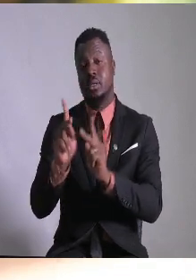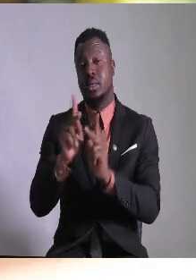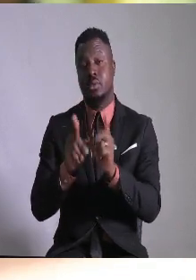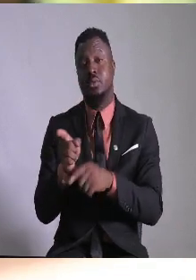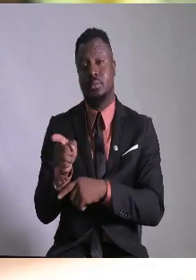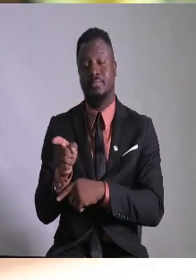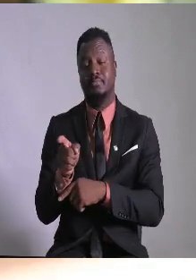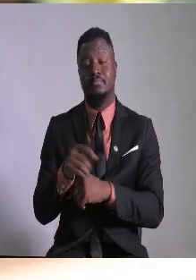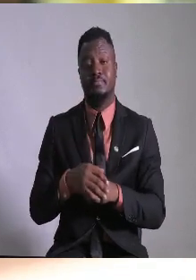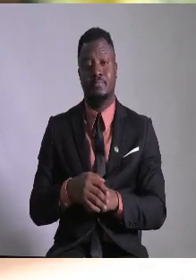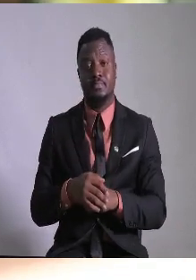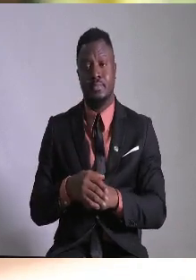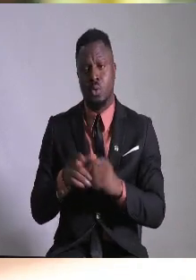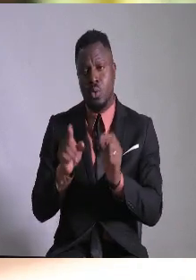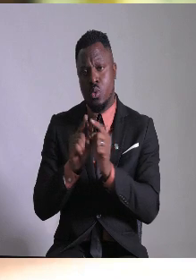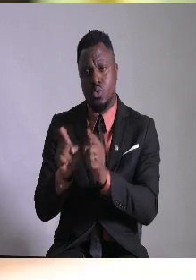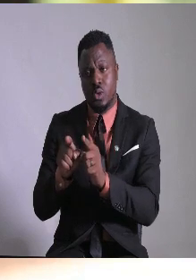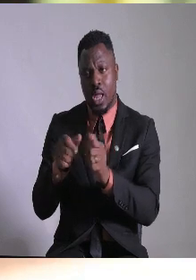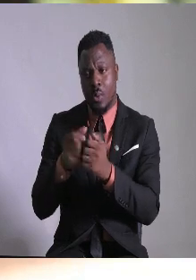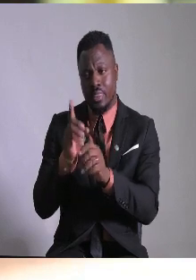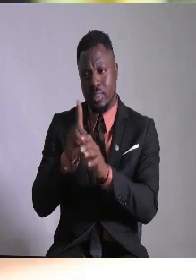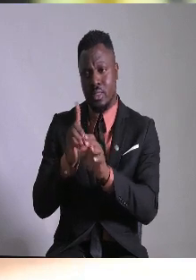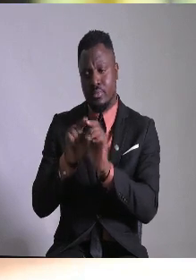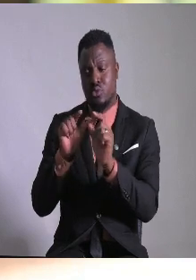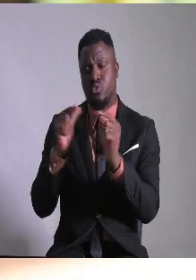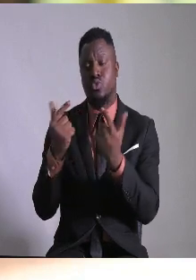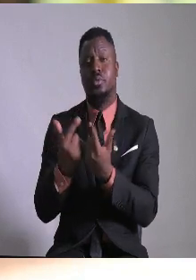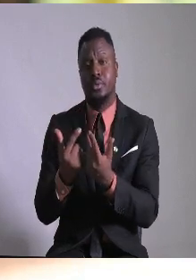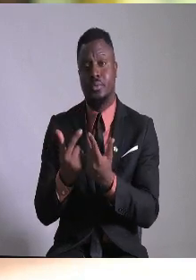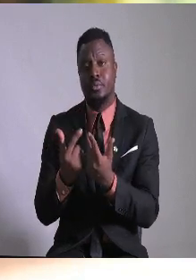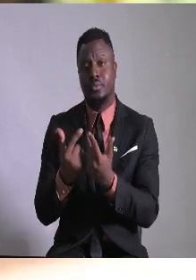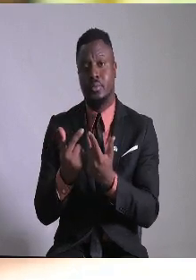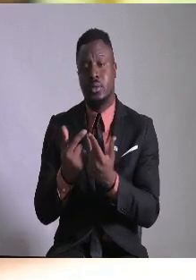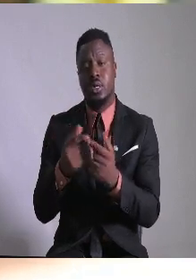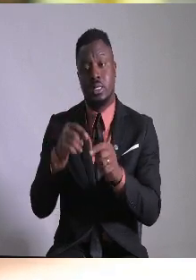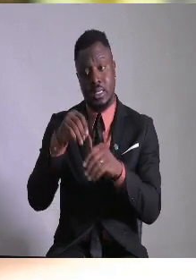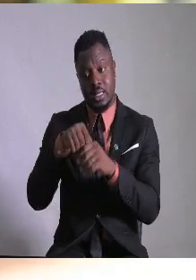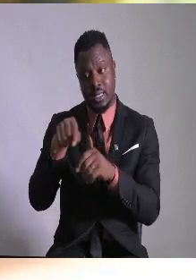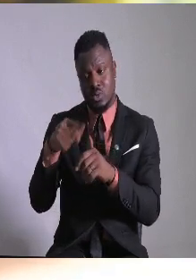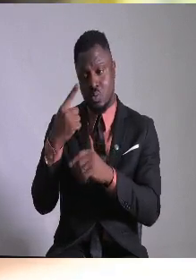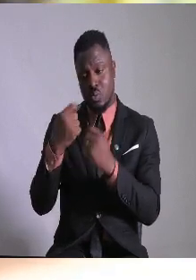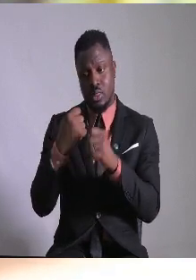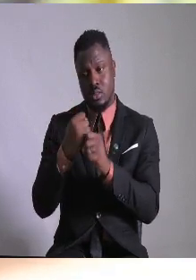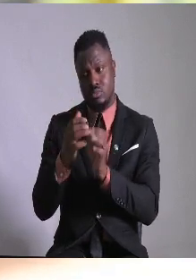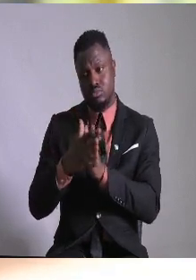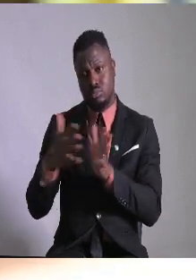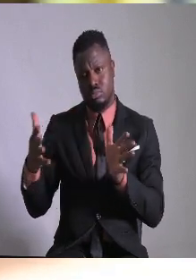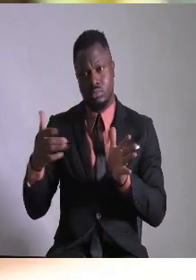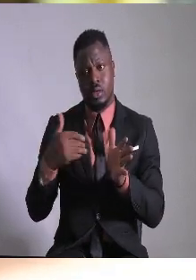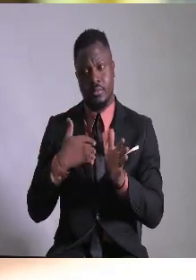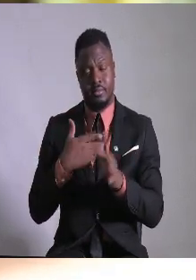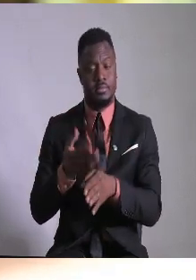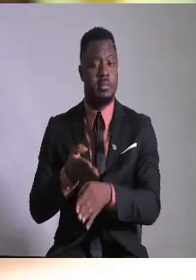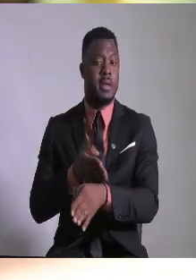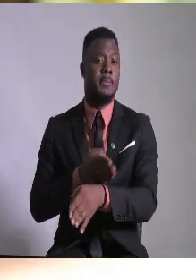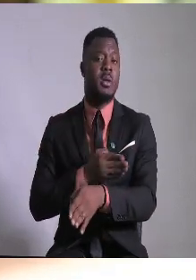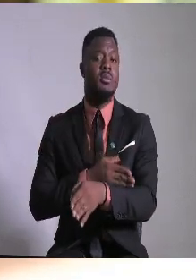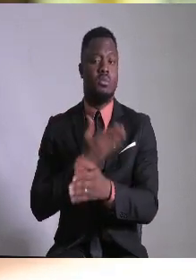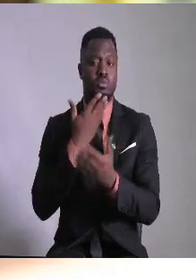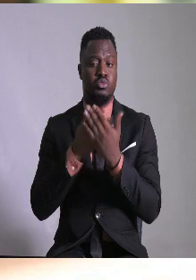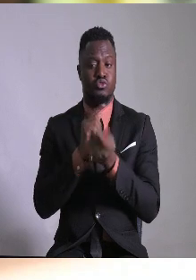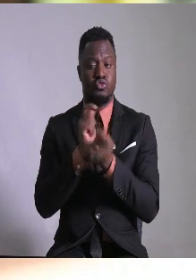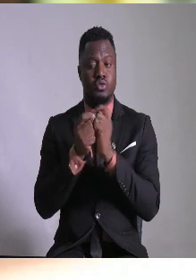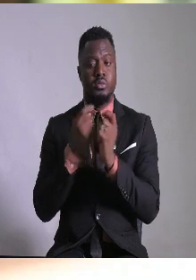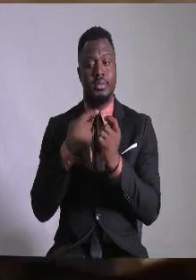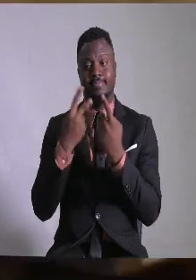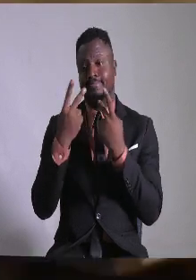with the visually impaired and also the disability as a whole. And within this 1 year, there is some kind of